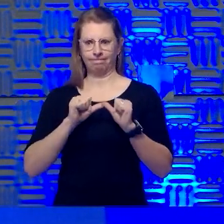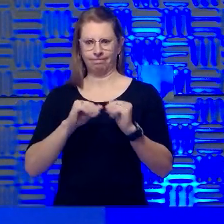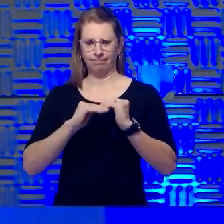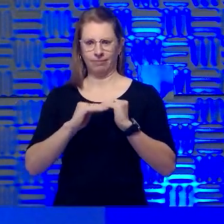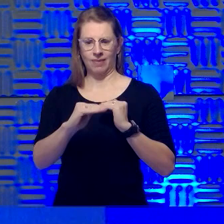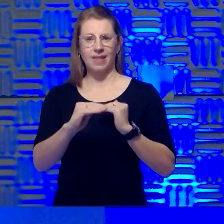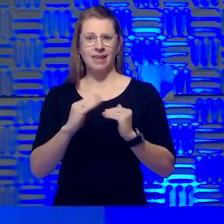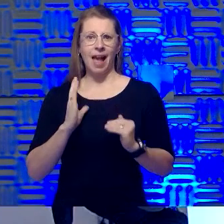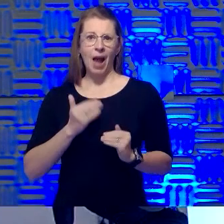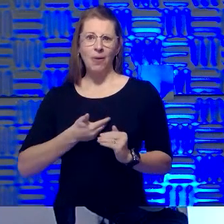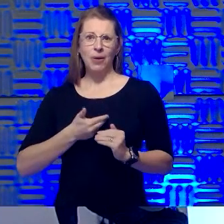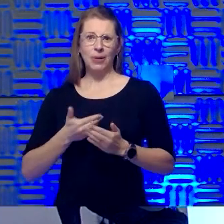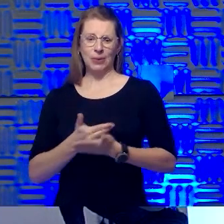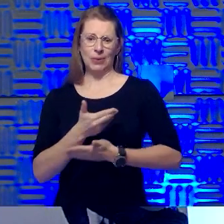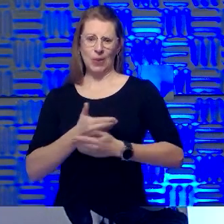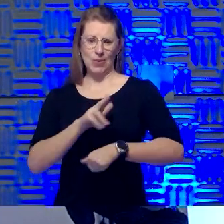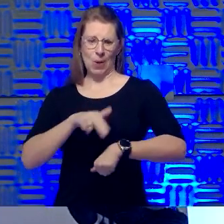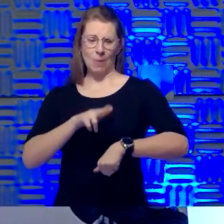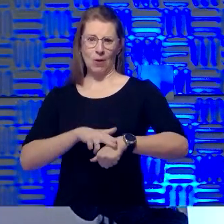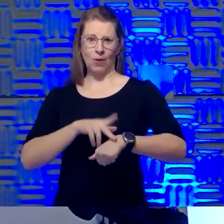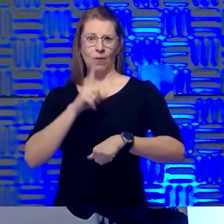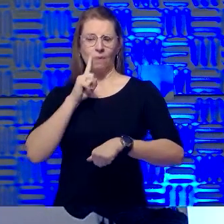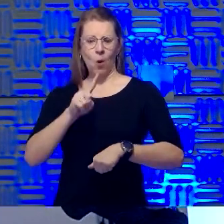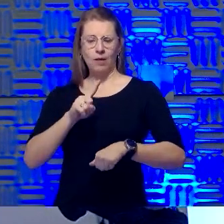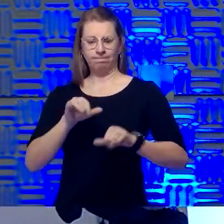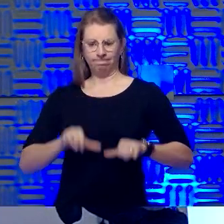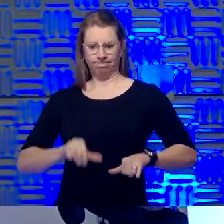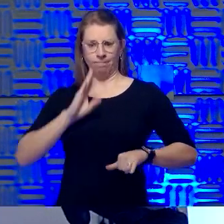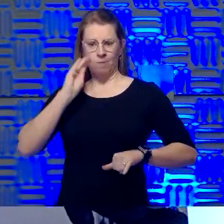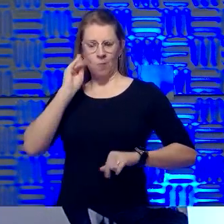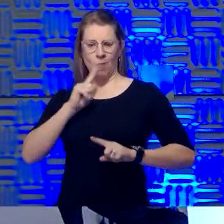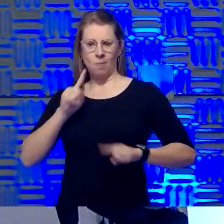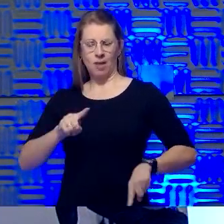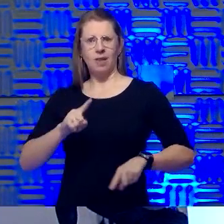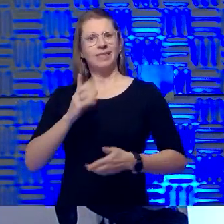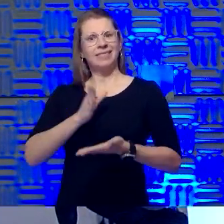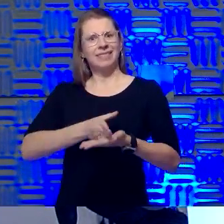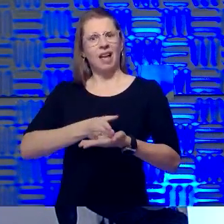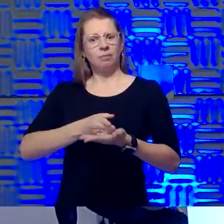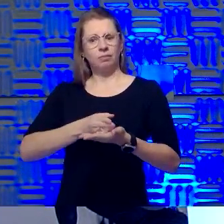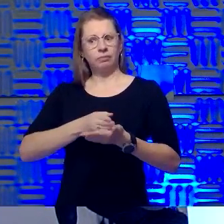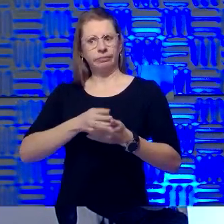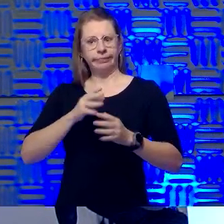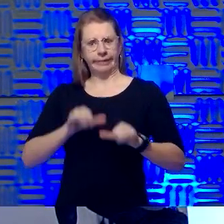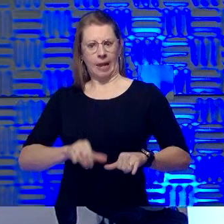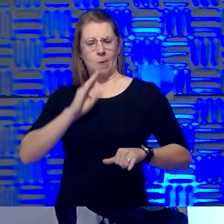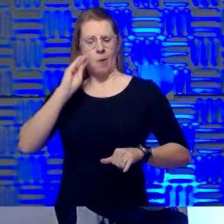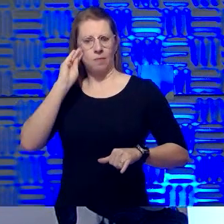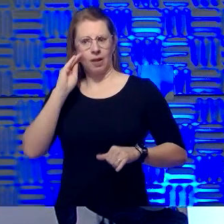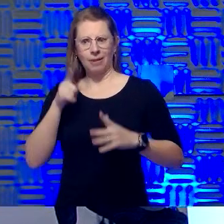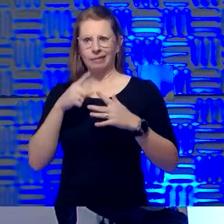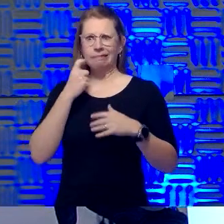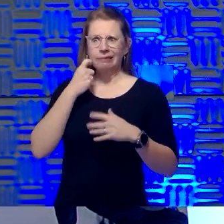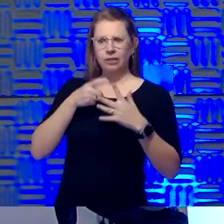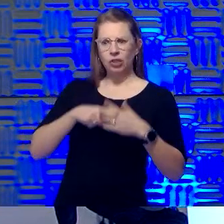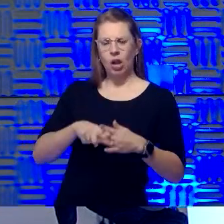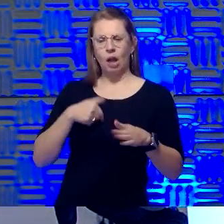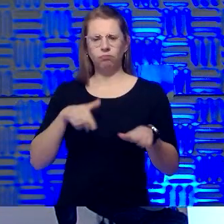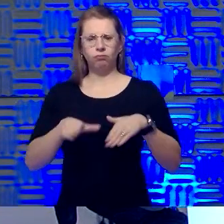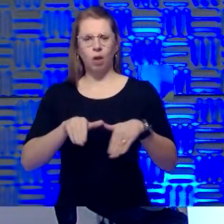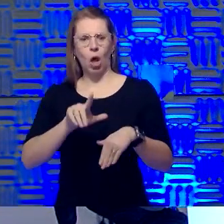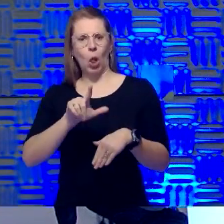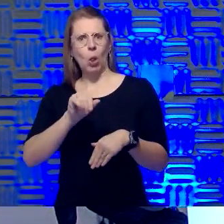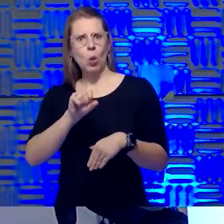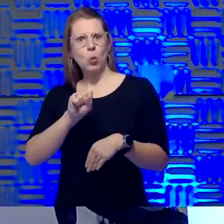normal right now. This is our new normal. For shelter at home. Dana, what's going to happen when we stop sheltering? You know, It's just started. I'm walking over to Lewis Park this morning, and the